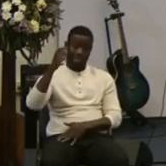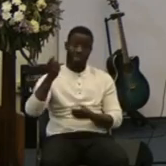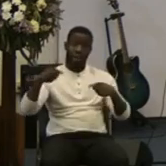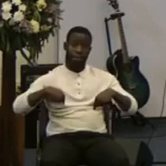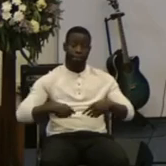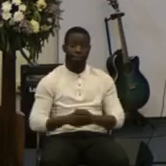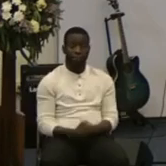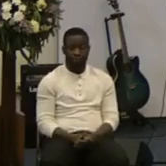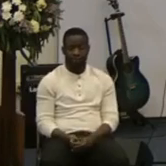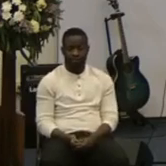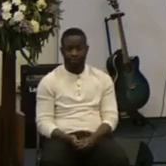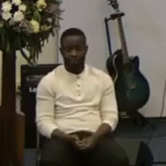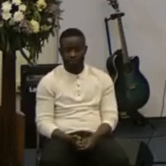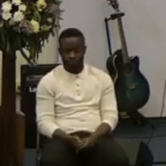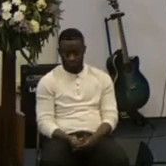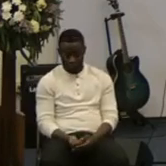has come.